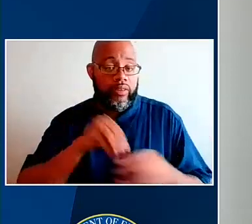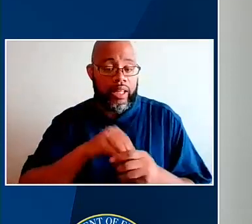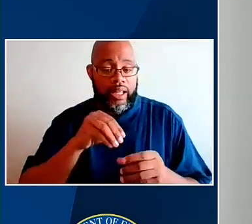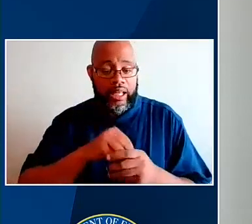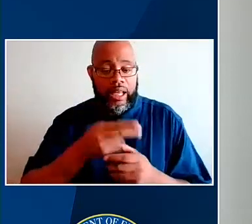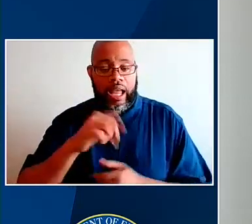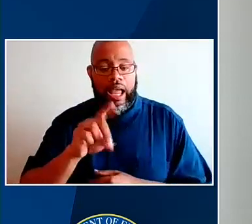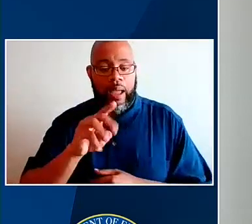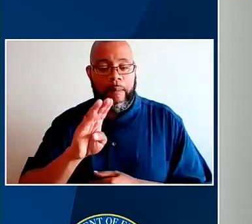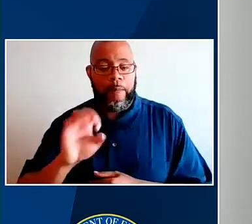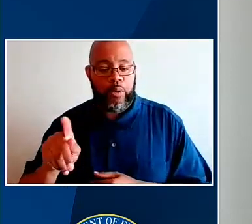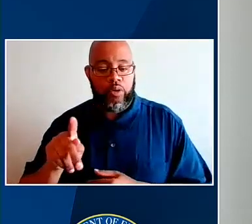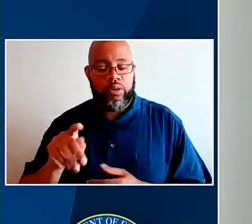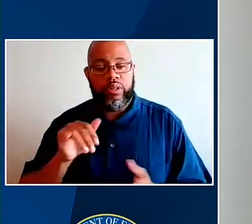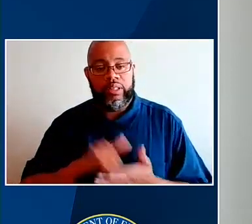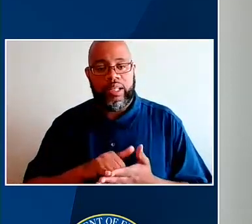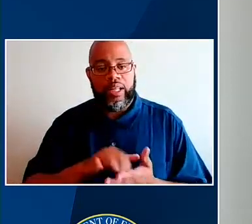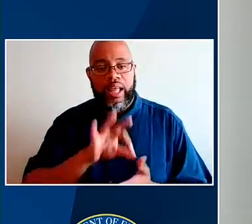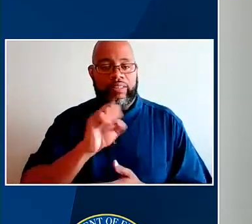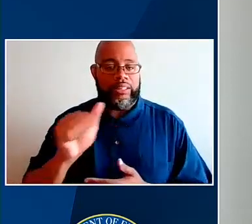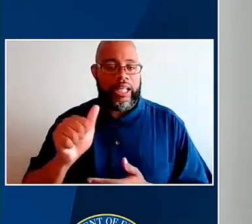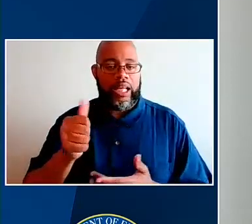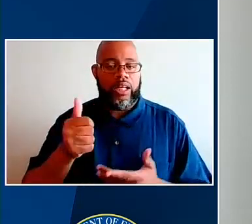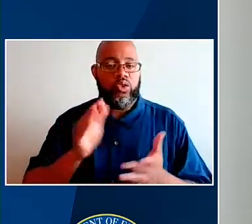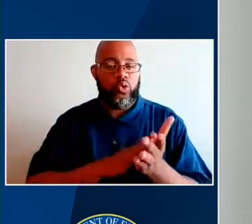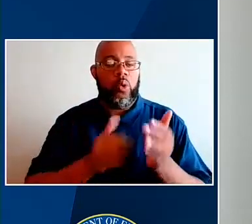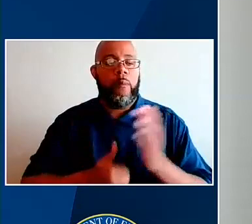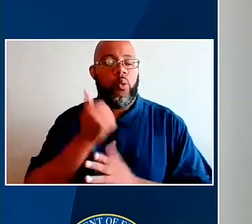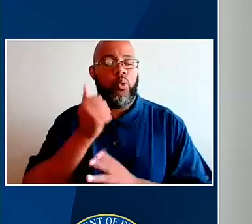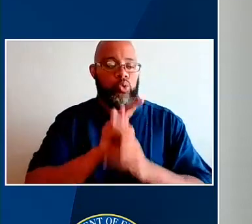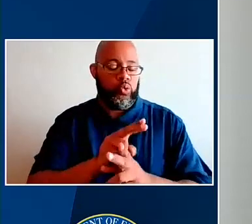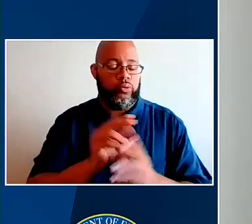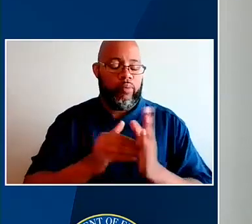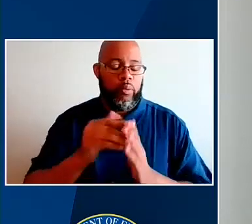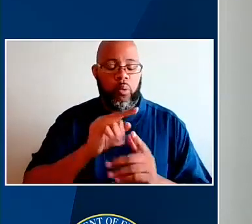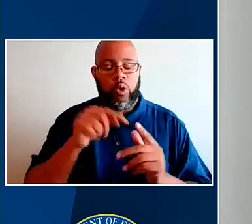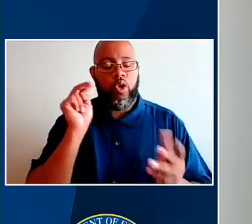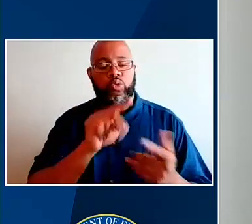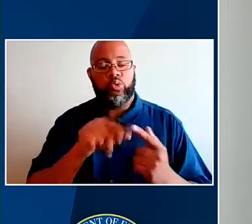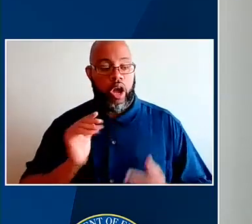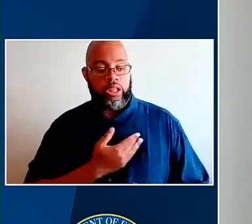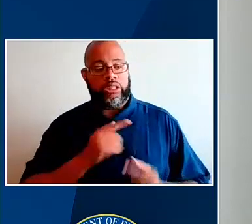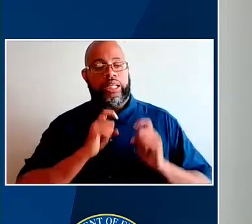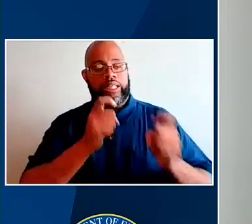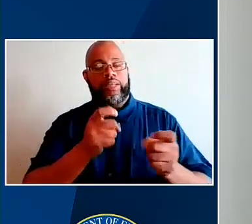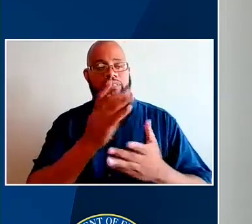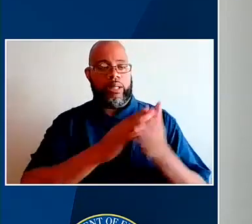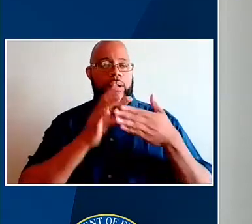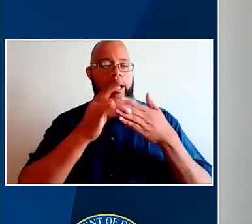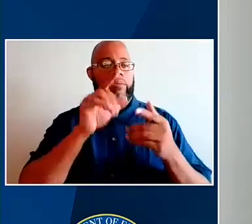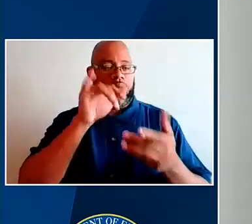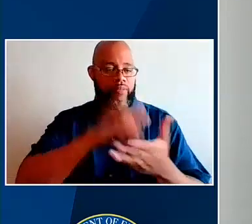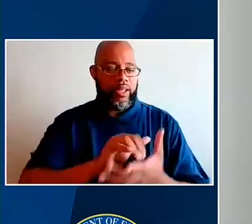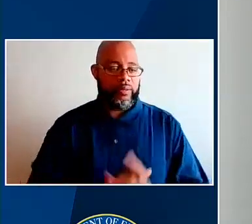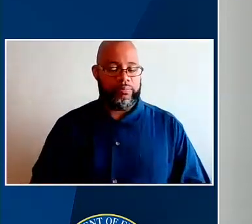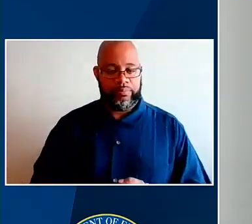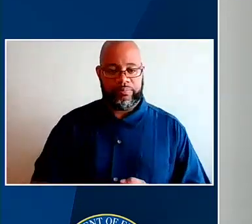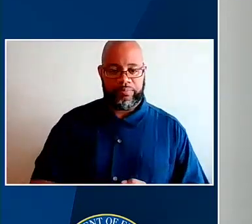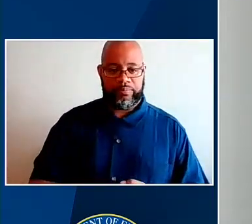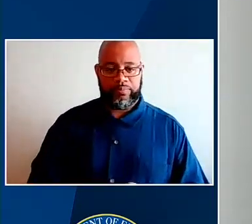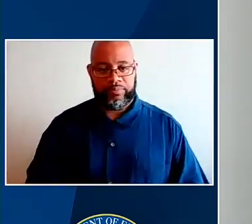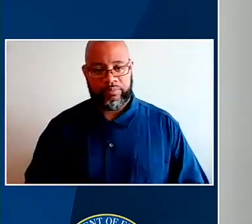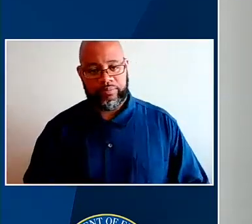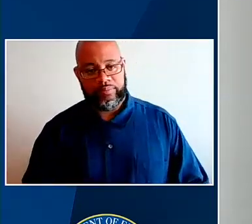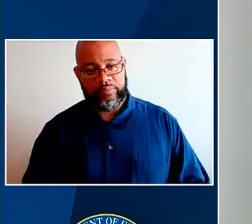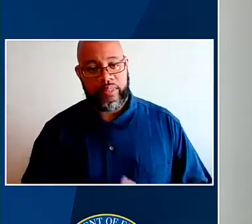handbook, which is the guide that schools most frequently use when they look to us to give them guidance about this.